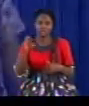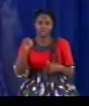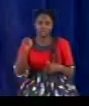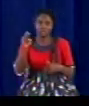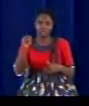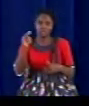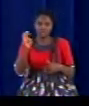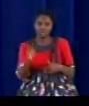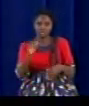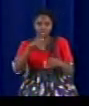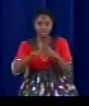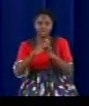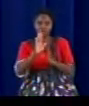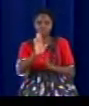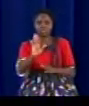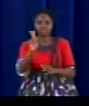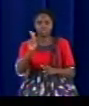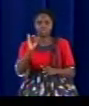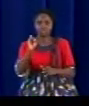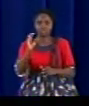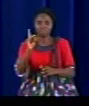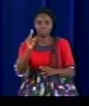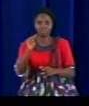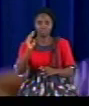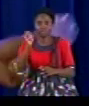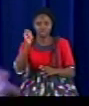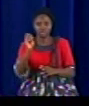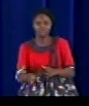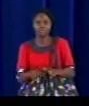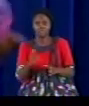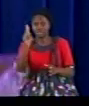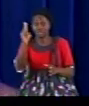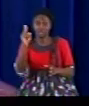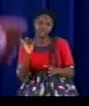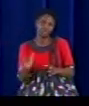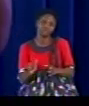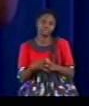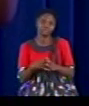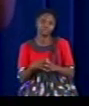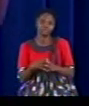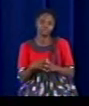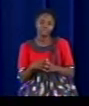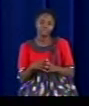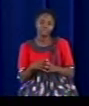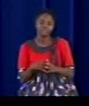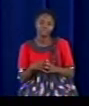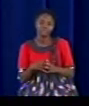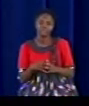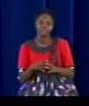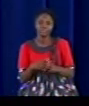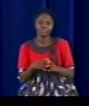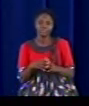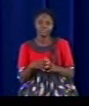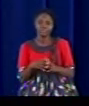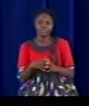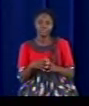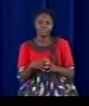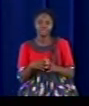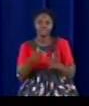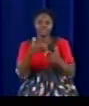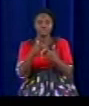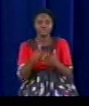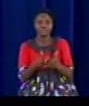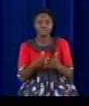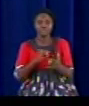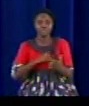to urinate. And I was thinking it's because of the stage. Yeah, that is why I didn't know that it's a problem that I'm carrying. Before I get